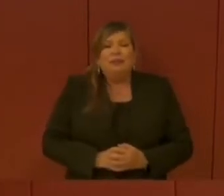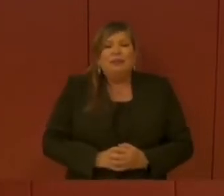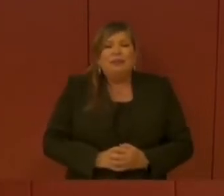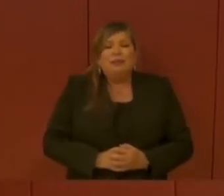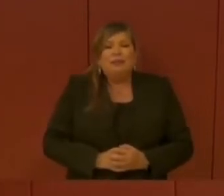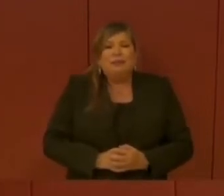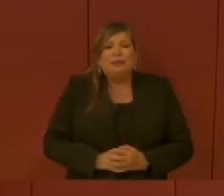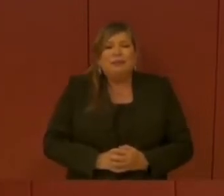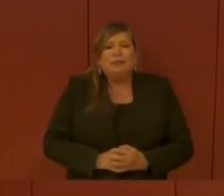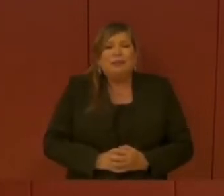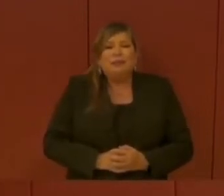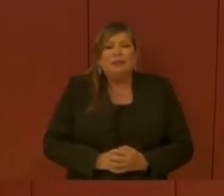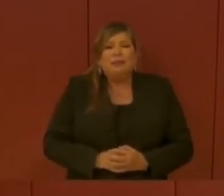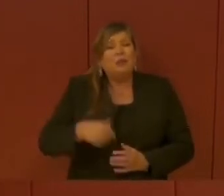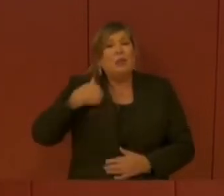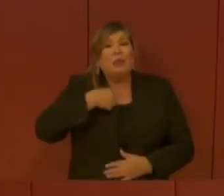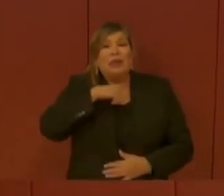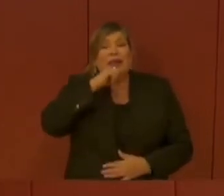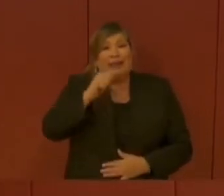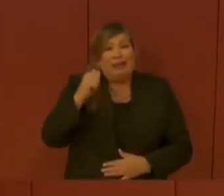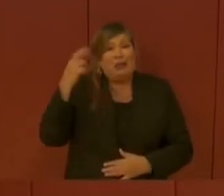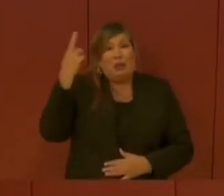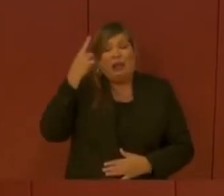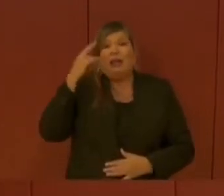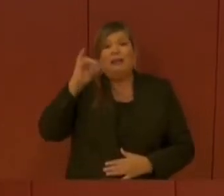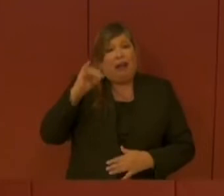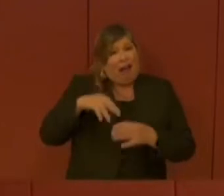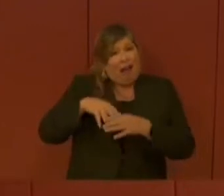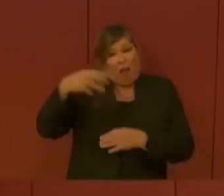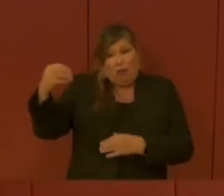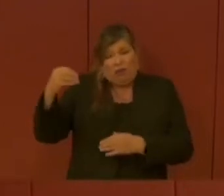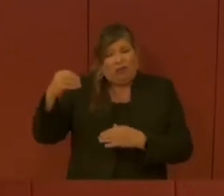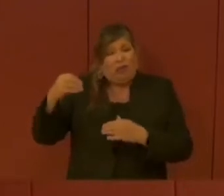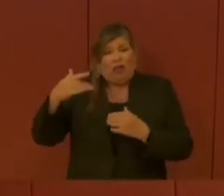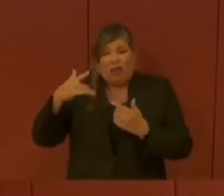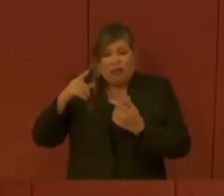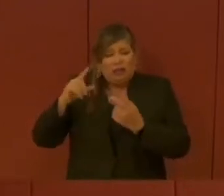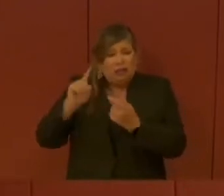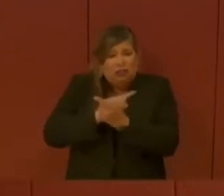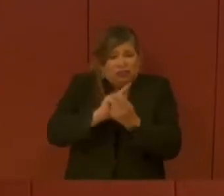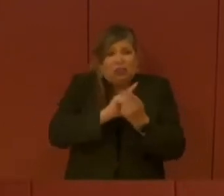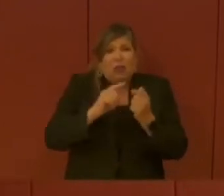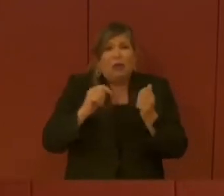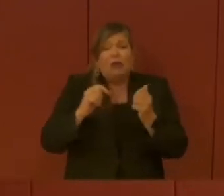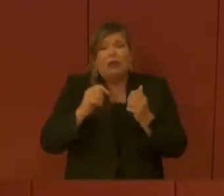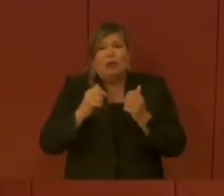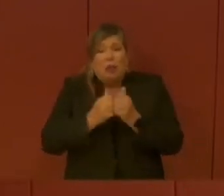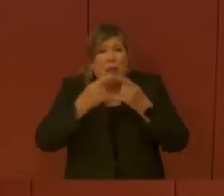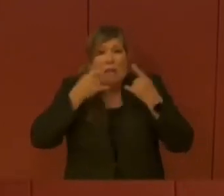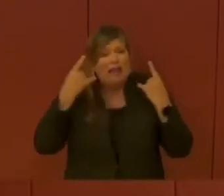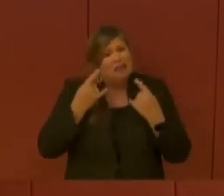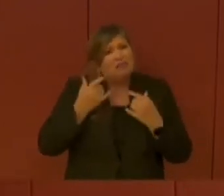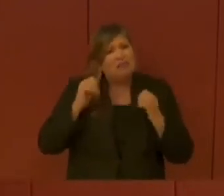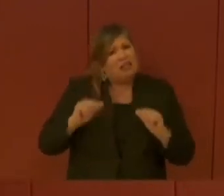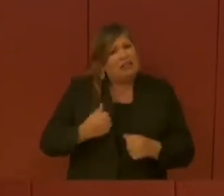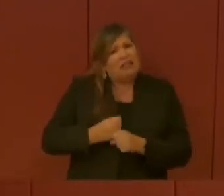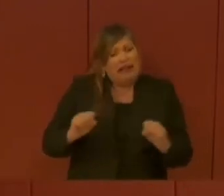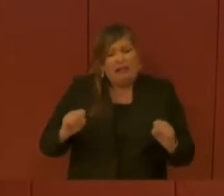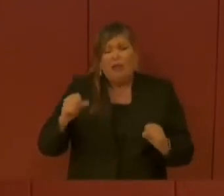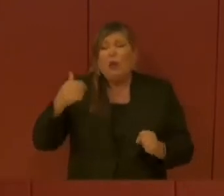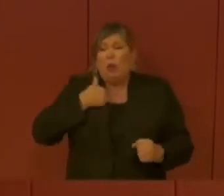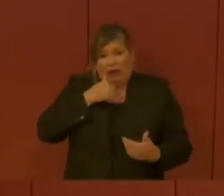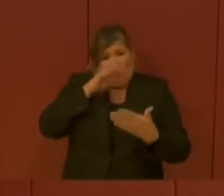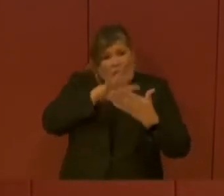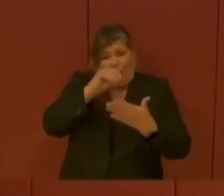and physical distancing are as safe as they can be done. So really supporting that in our blueprint, always trying to be a state that